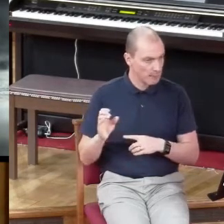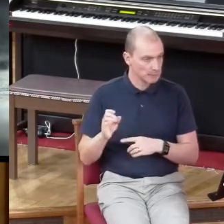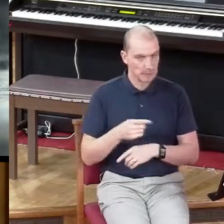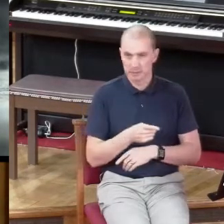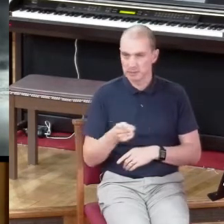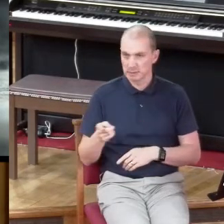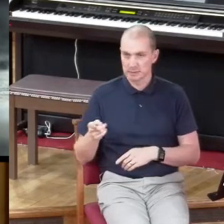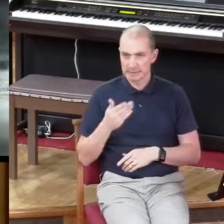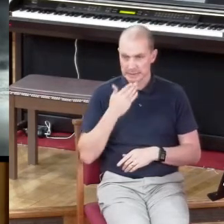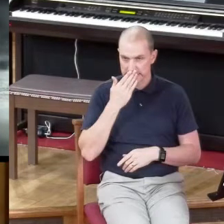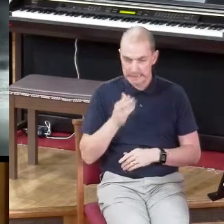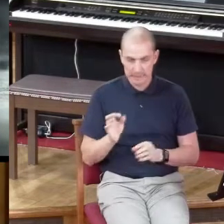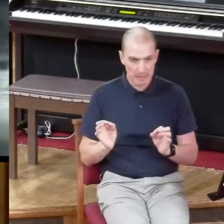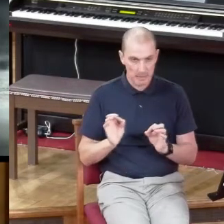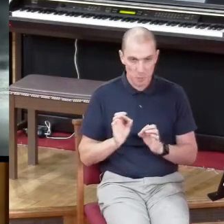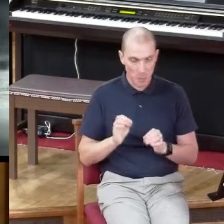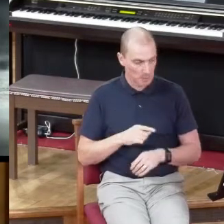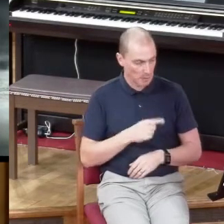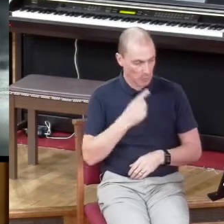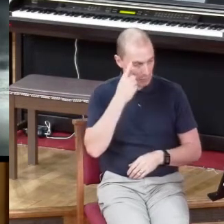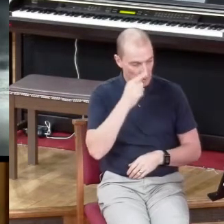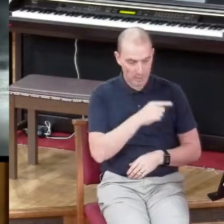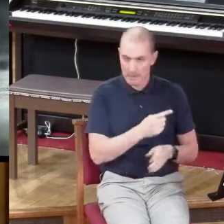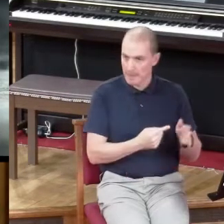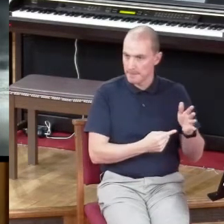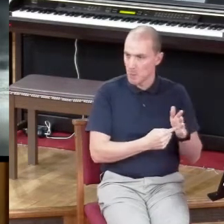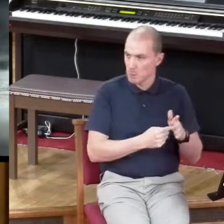gospel as the important thing that we do.